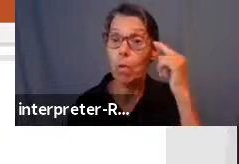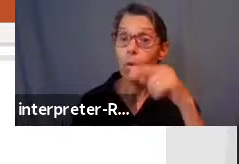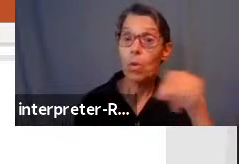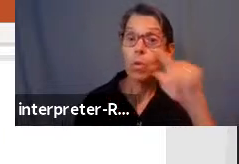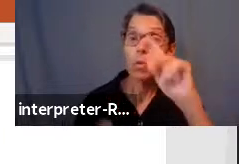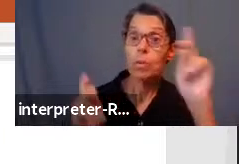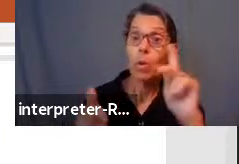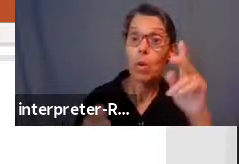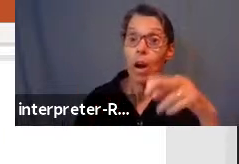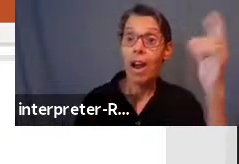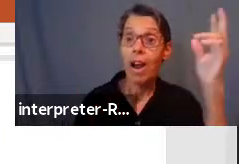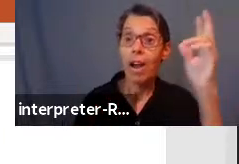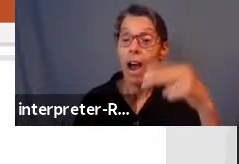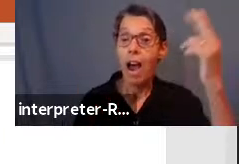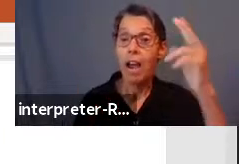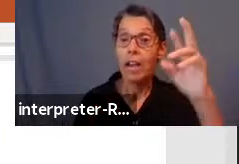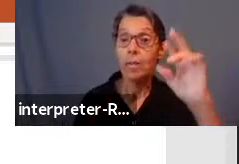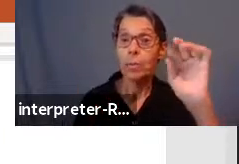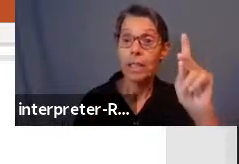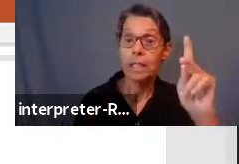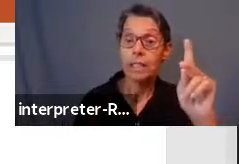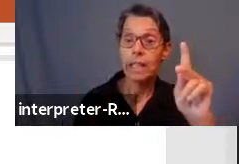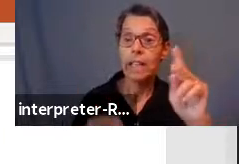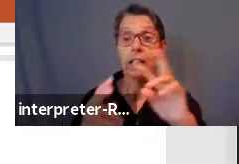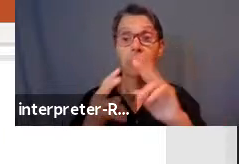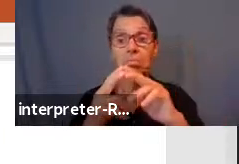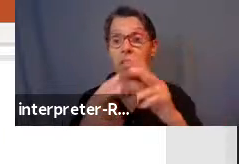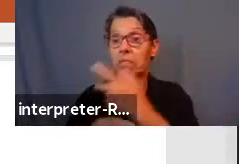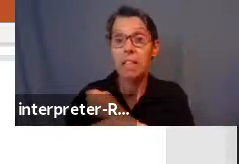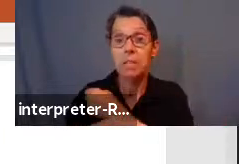vaccinated or unvaccinated in terms of therapeutics.